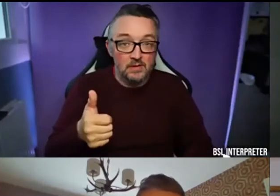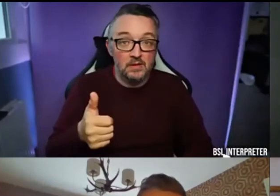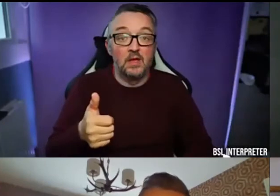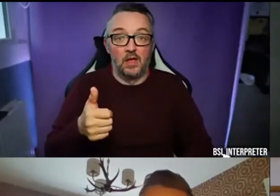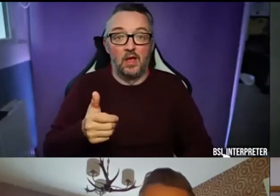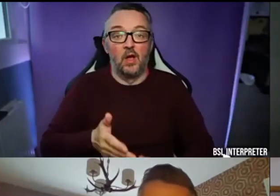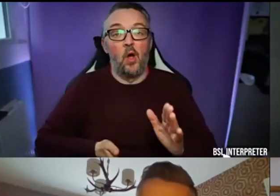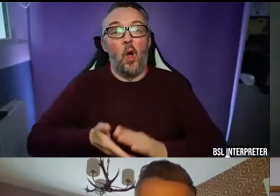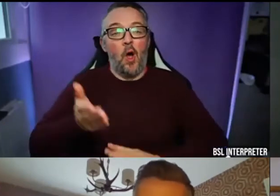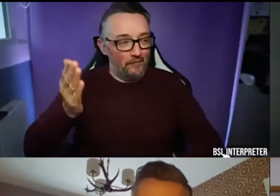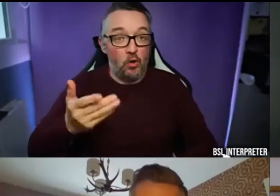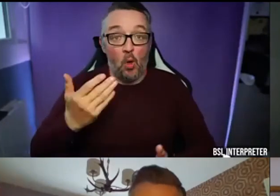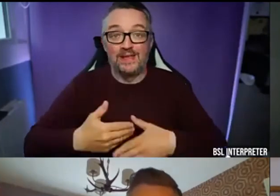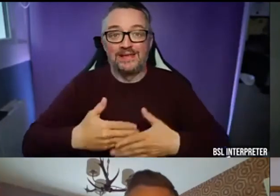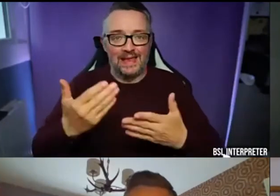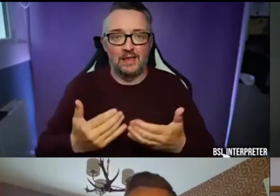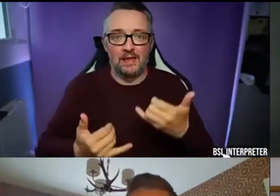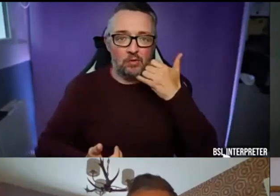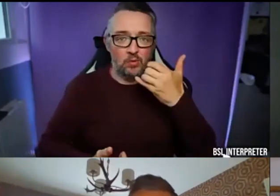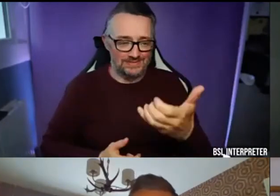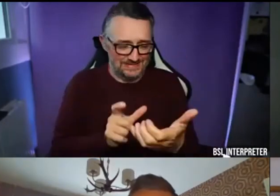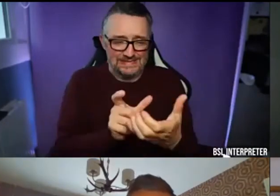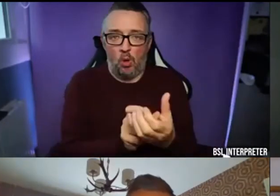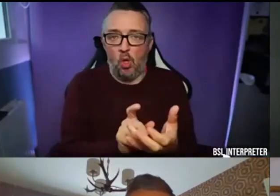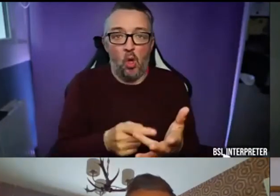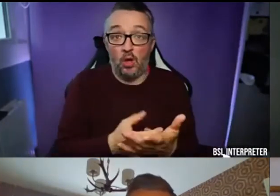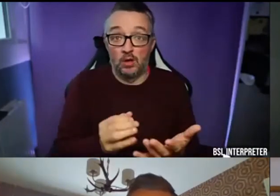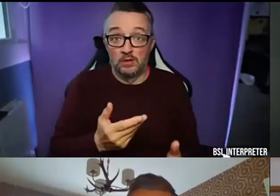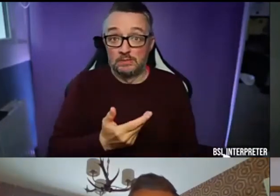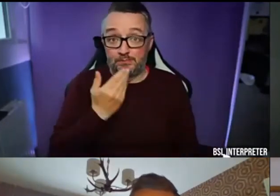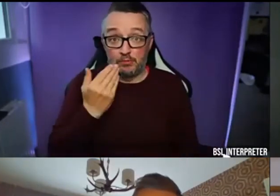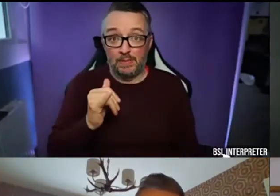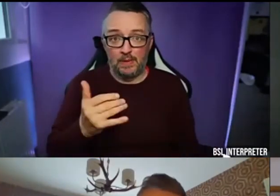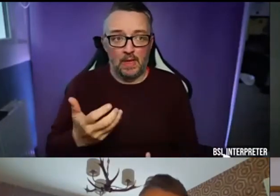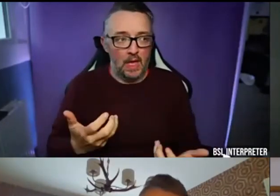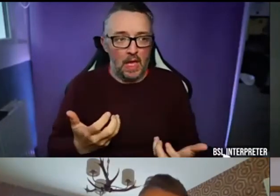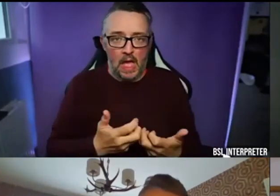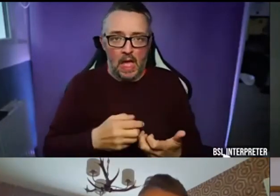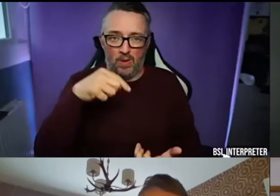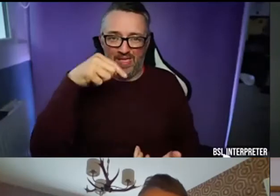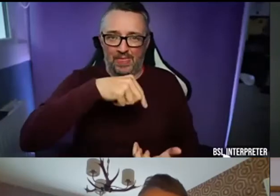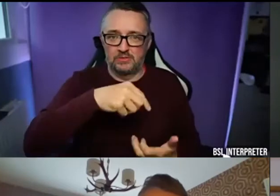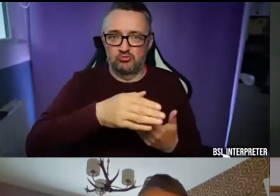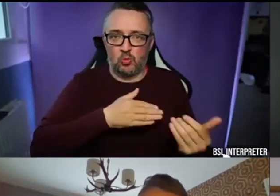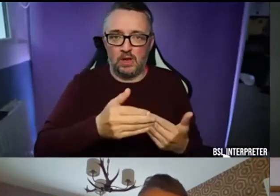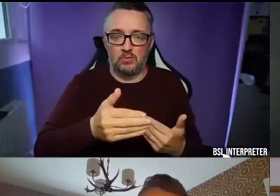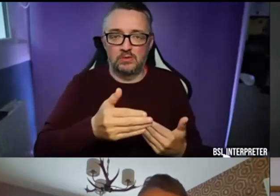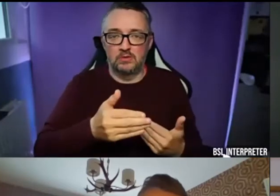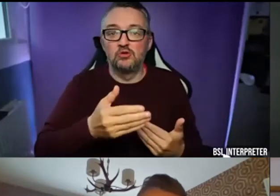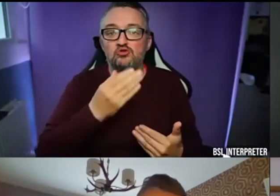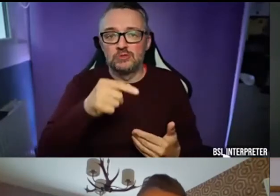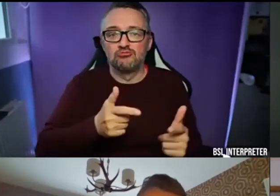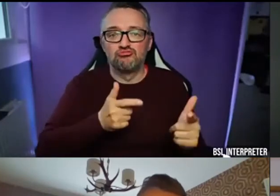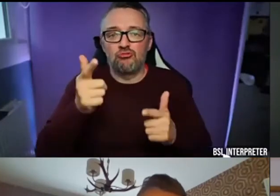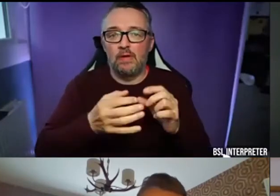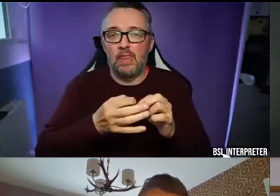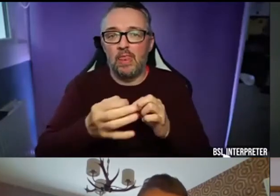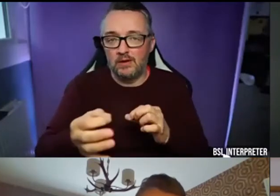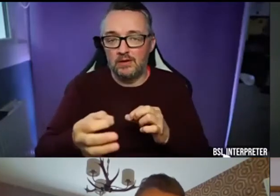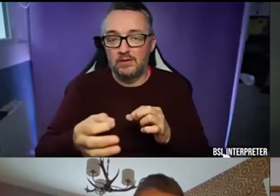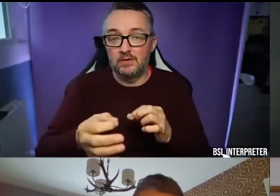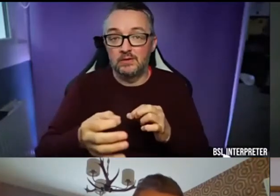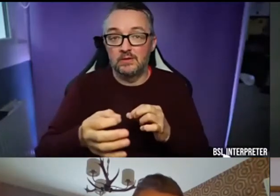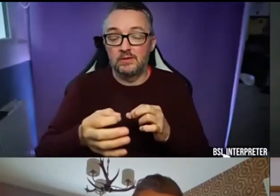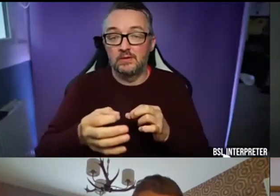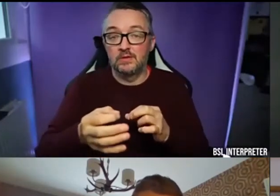small screen or maybe no screen. So how do we kind of square that, I guess, if we're using Traveline? So that en route